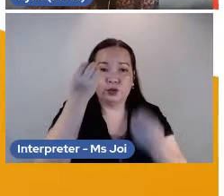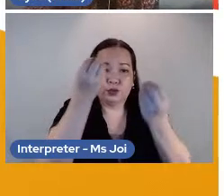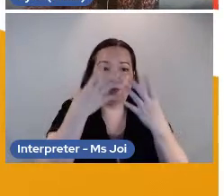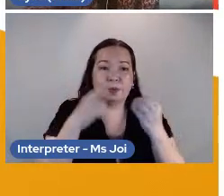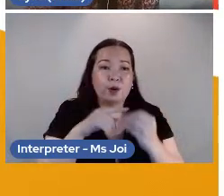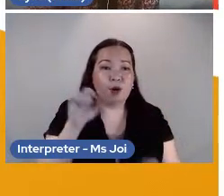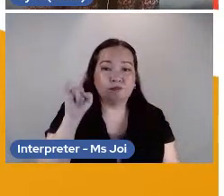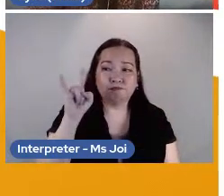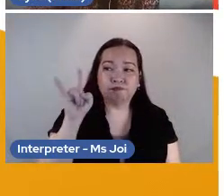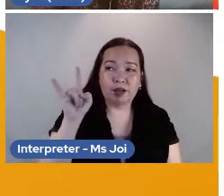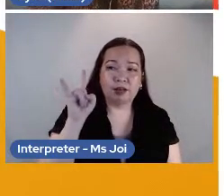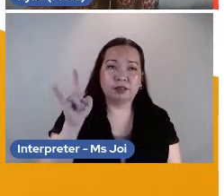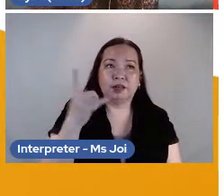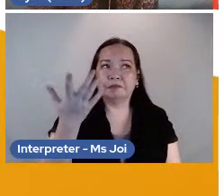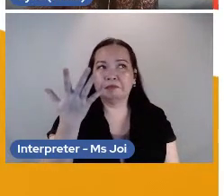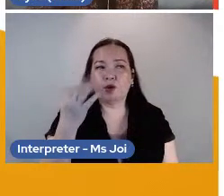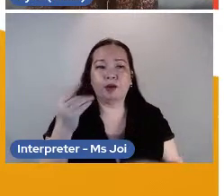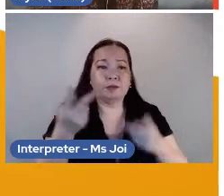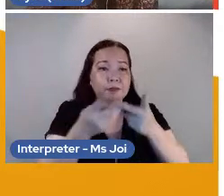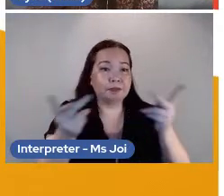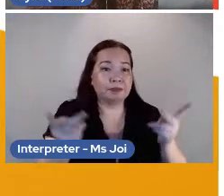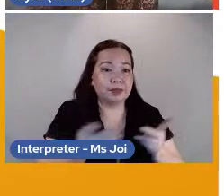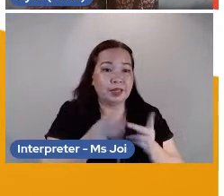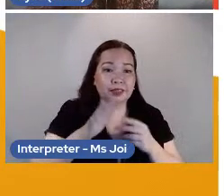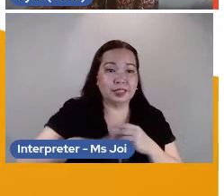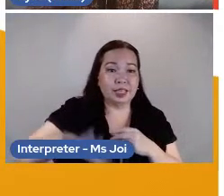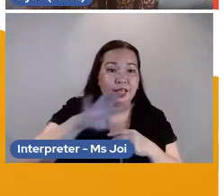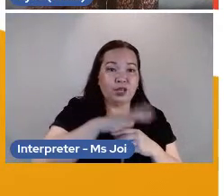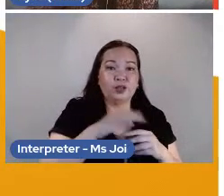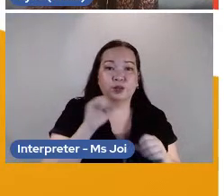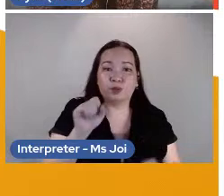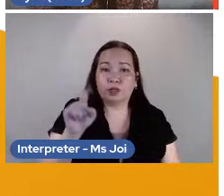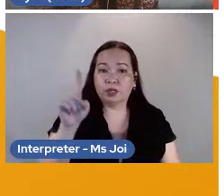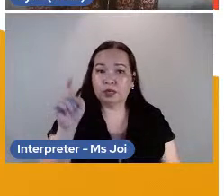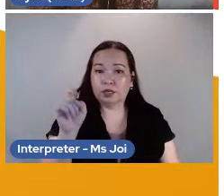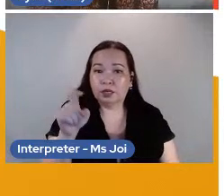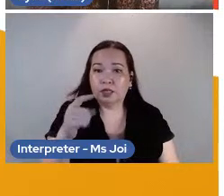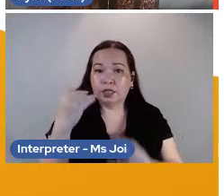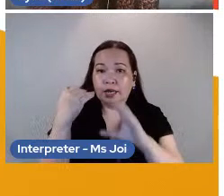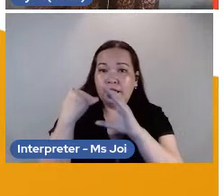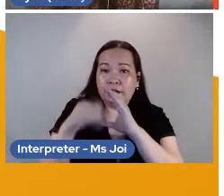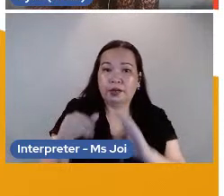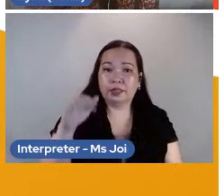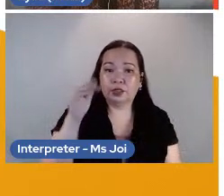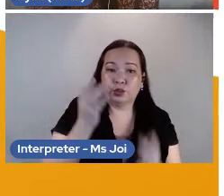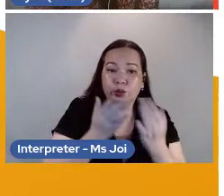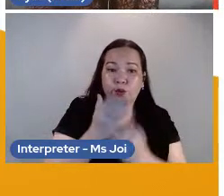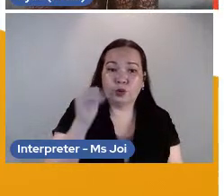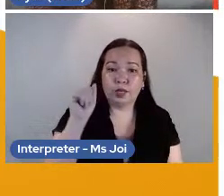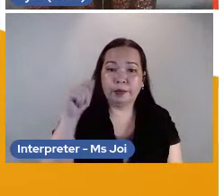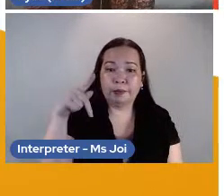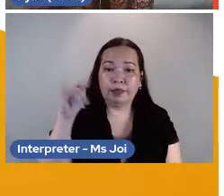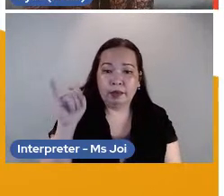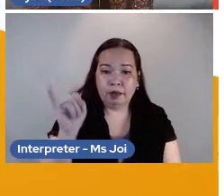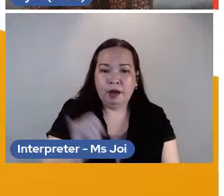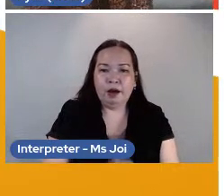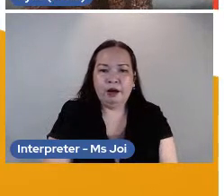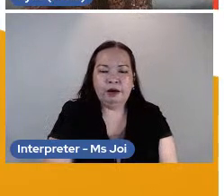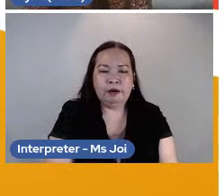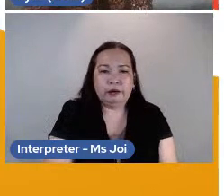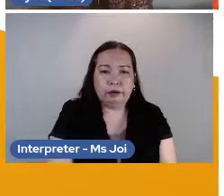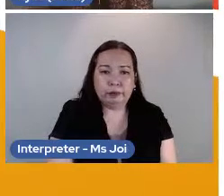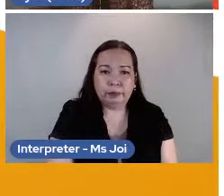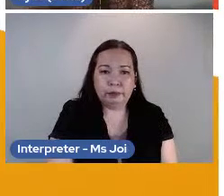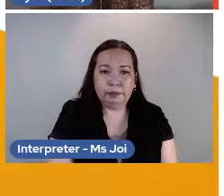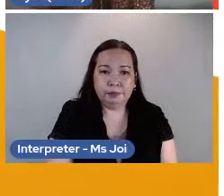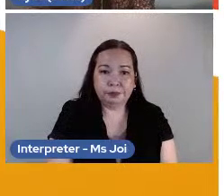in a certain region. So you can run a query or a request via API to get that information. Or you might want to have a